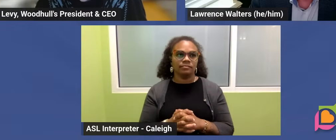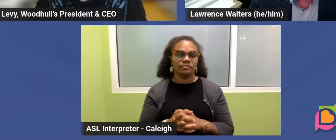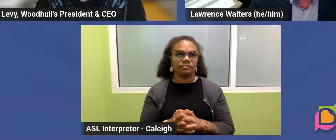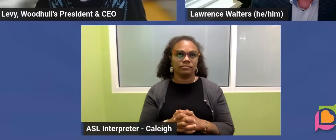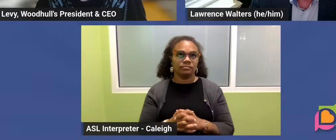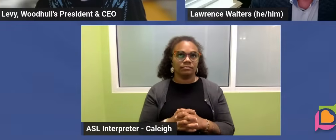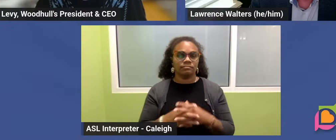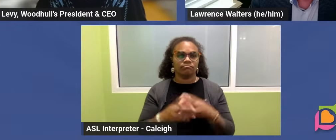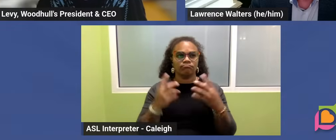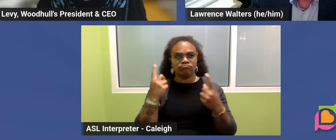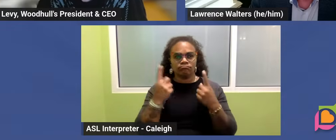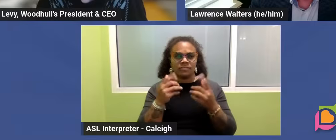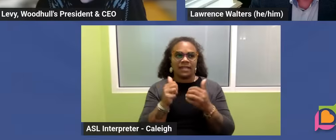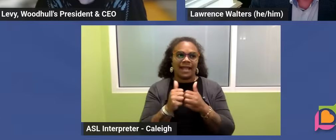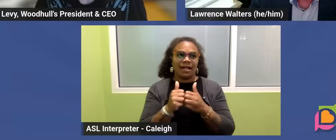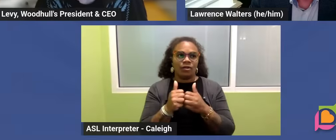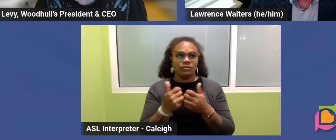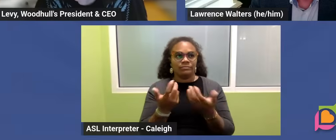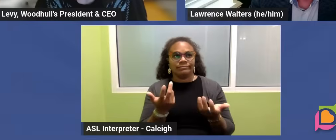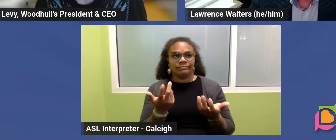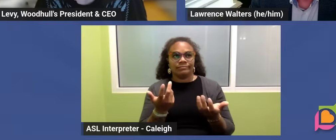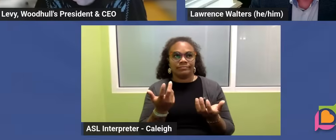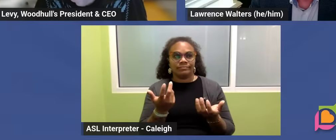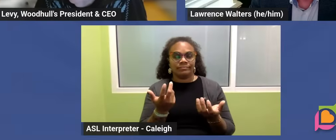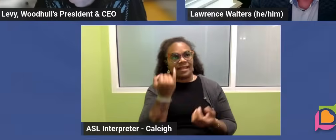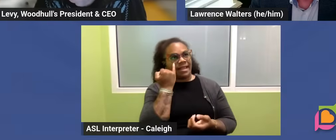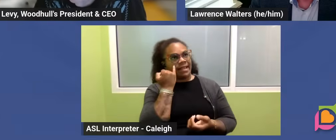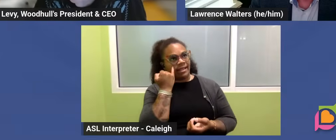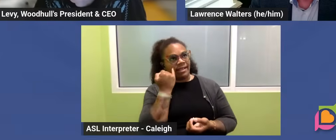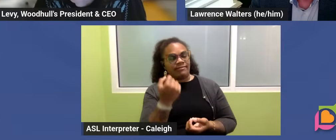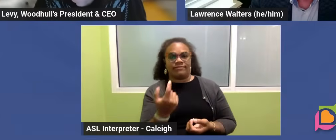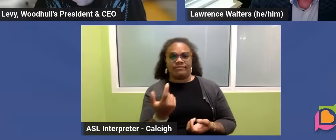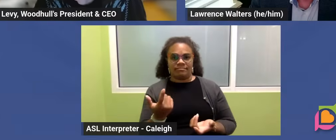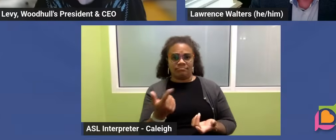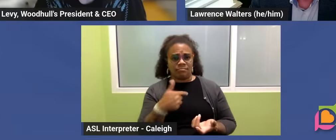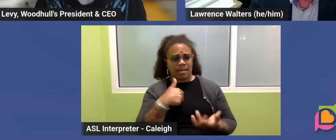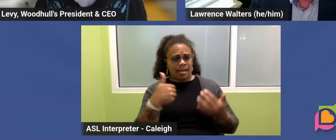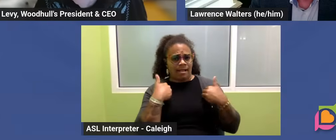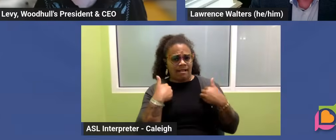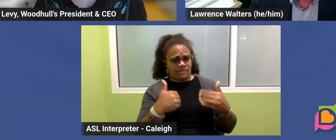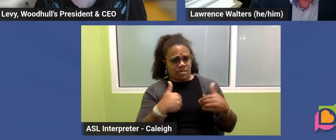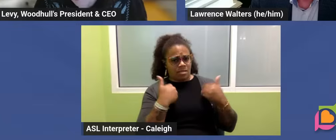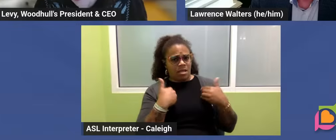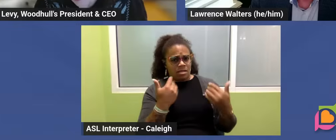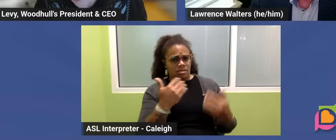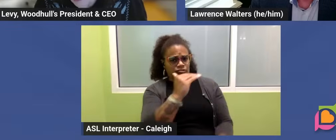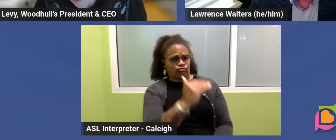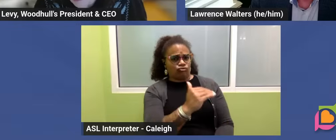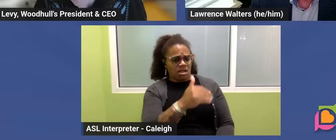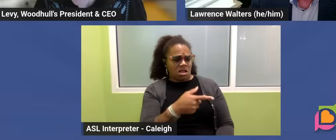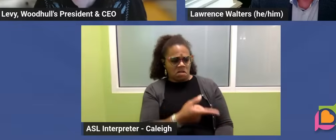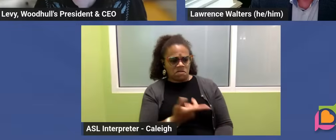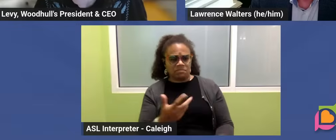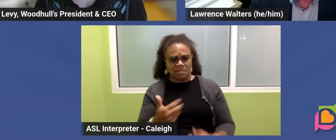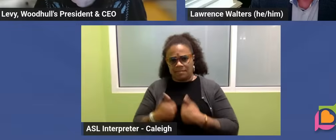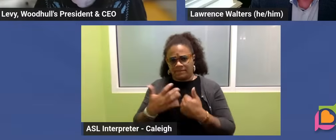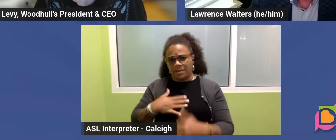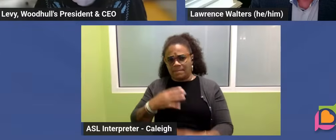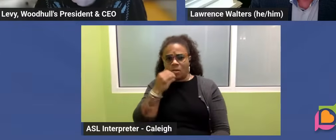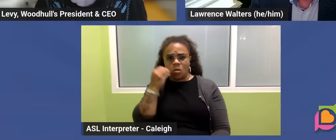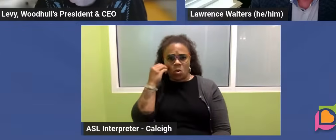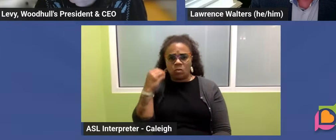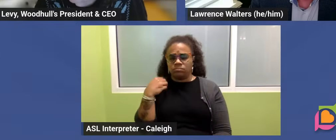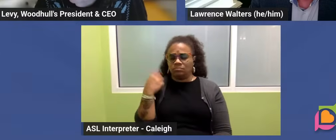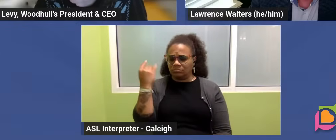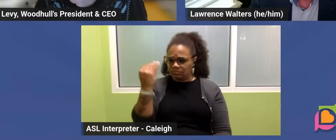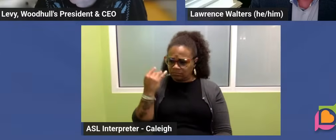how if I had a young child in my home, I would be deeply concerned to have them